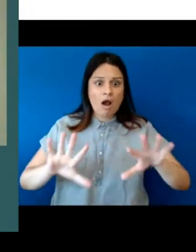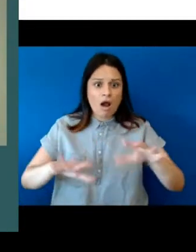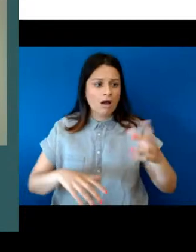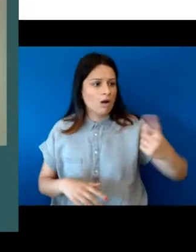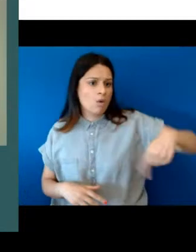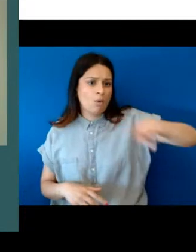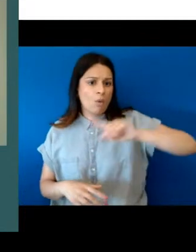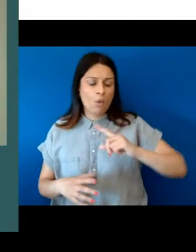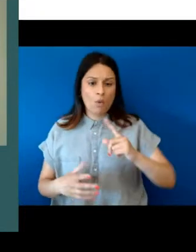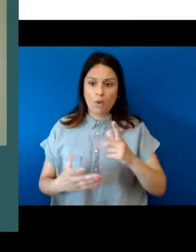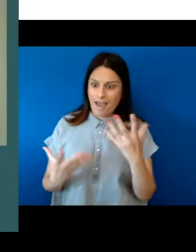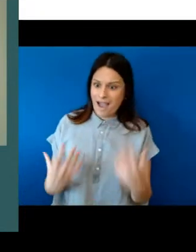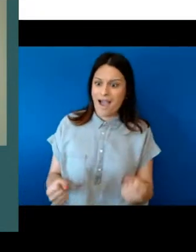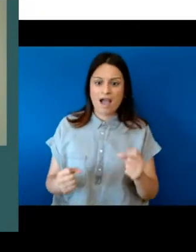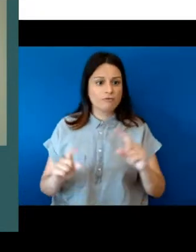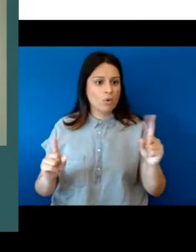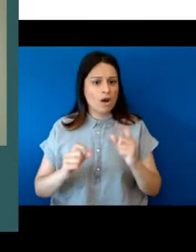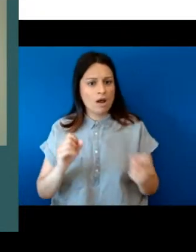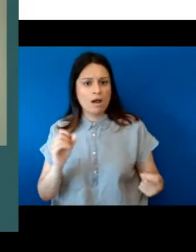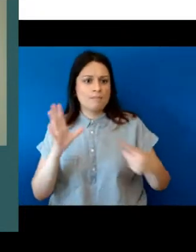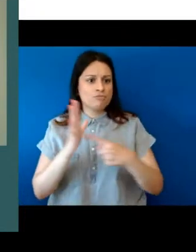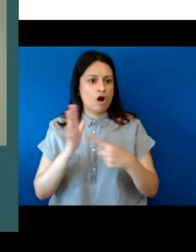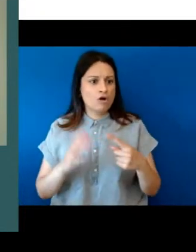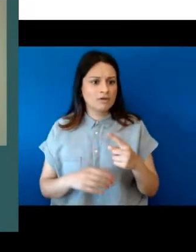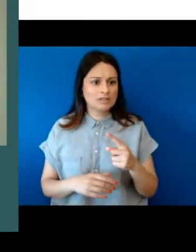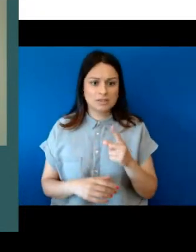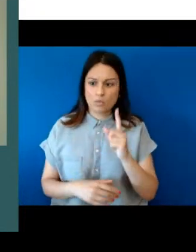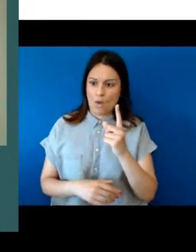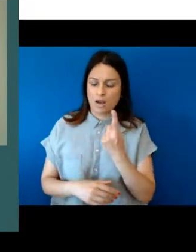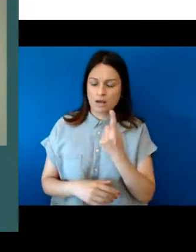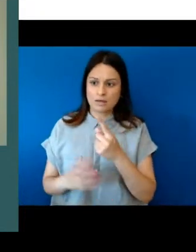a kind of priority 1 to 9, then it changed for different